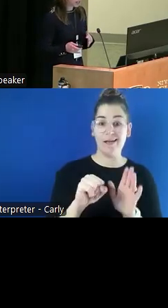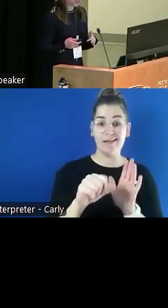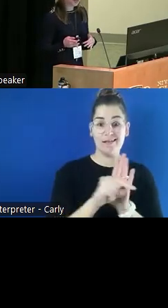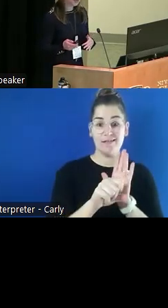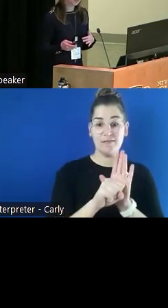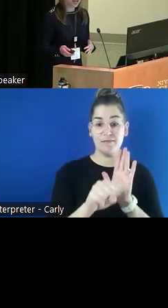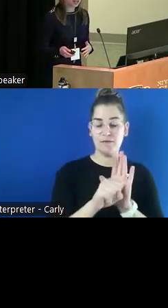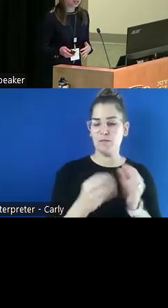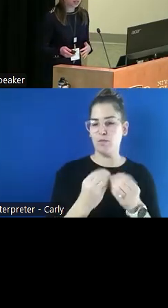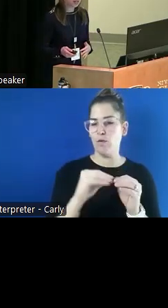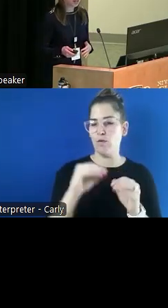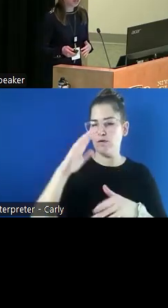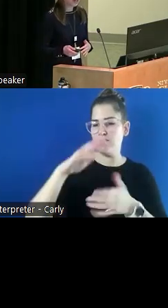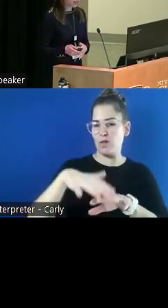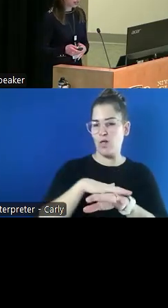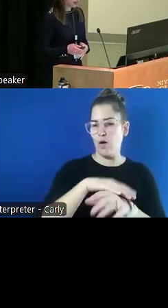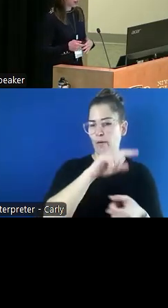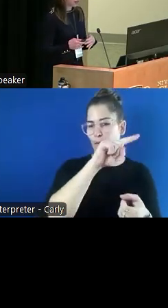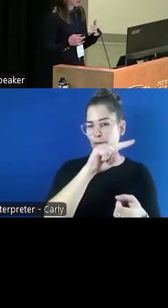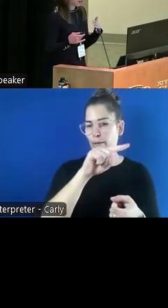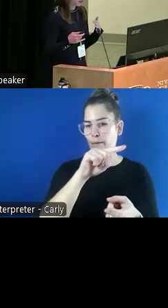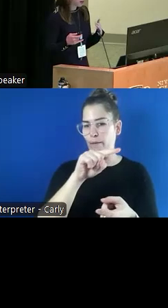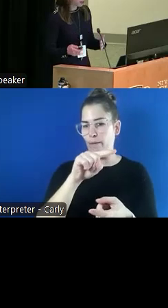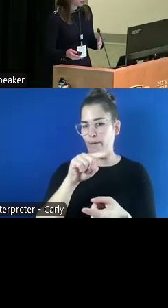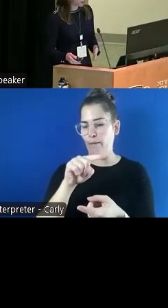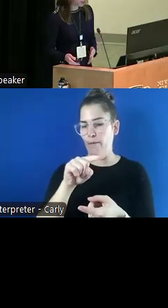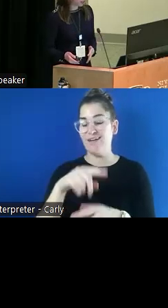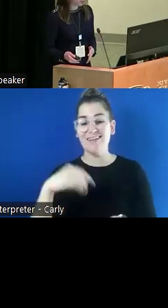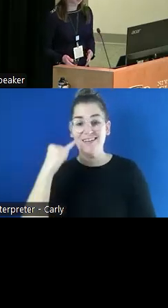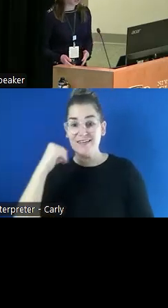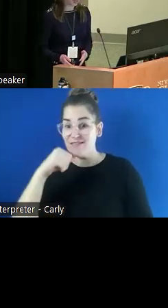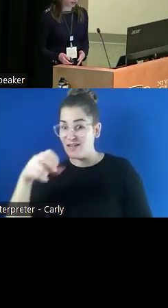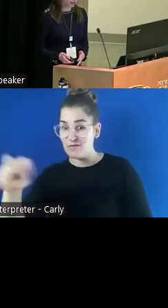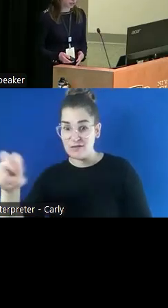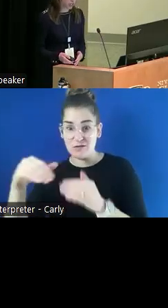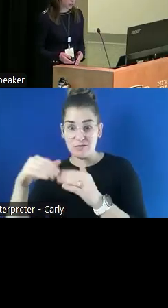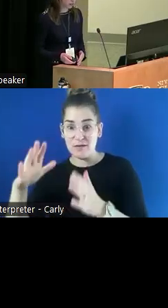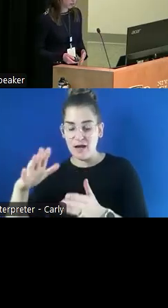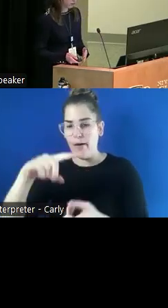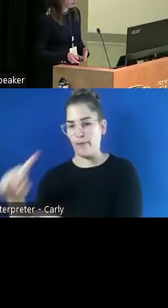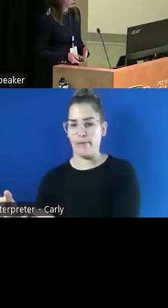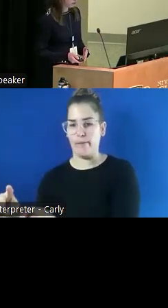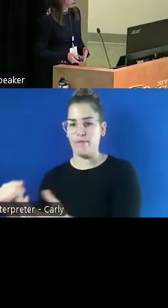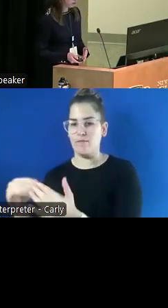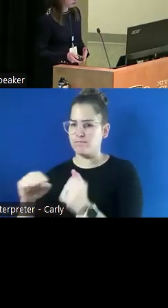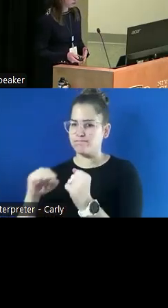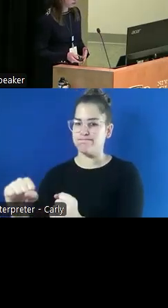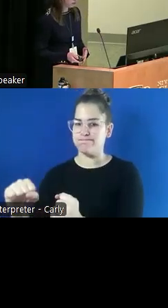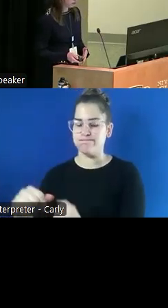at a slower rate than their non-transition peers in their study.